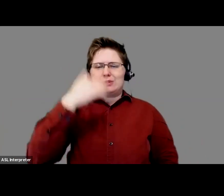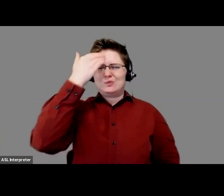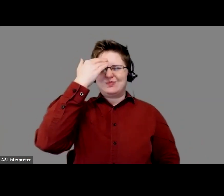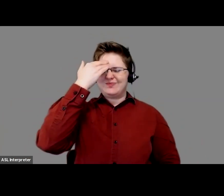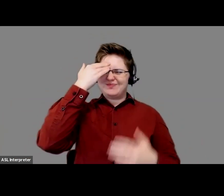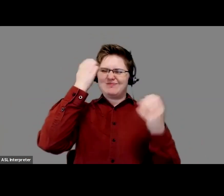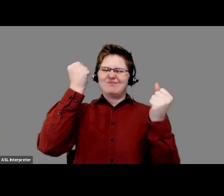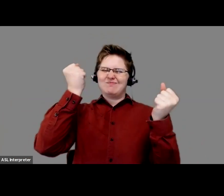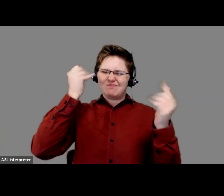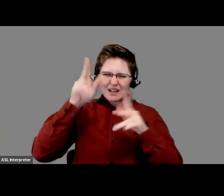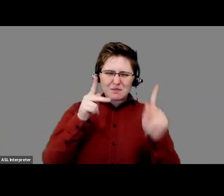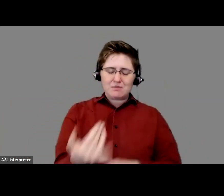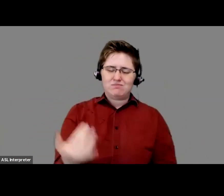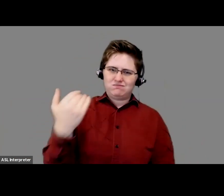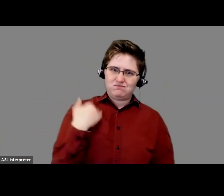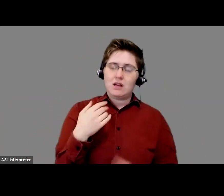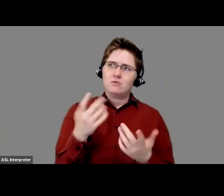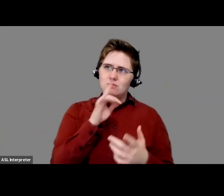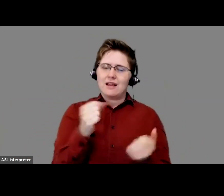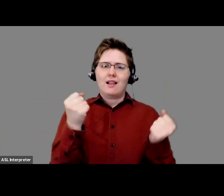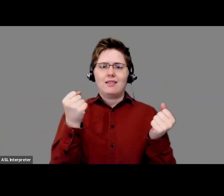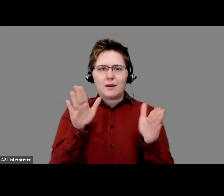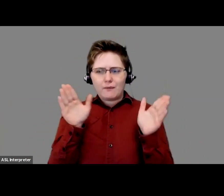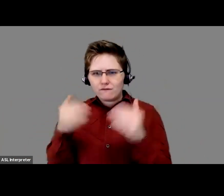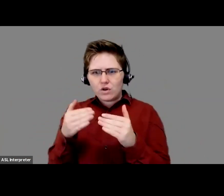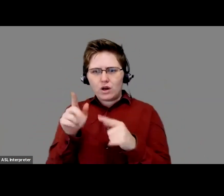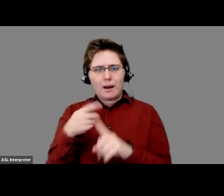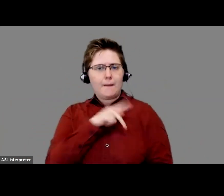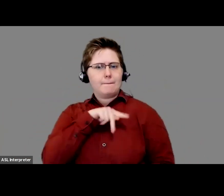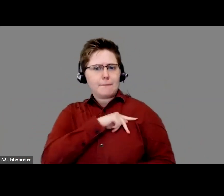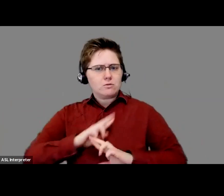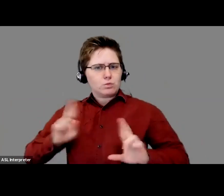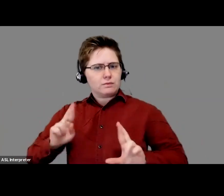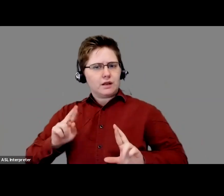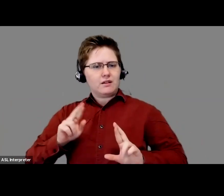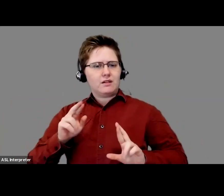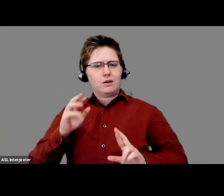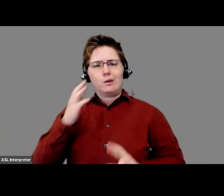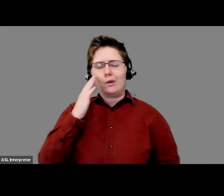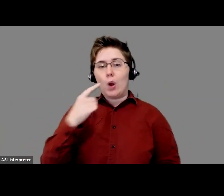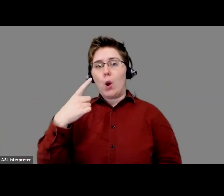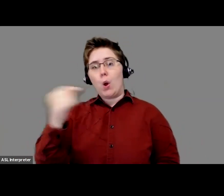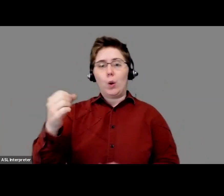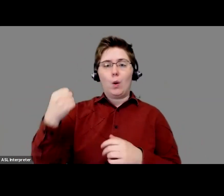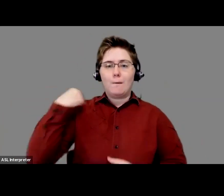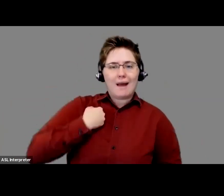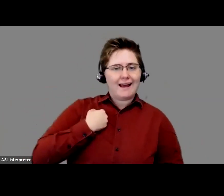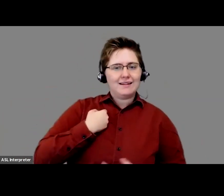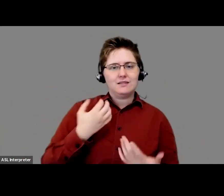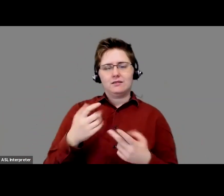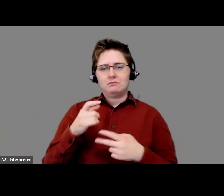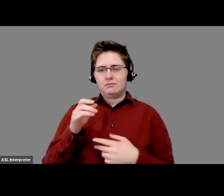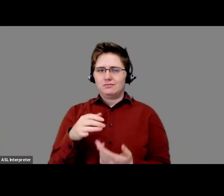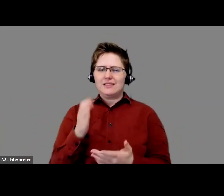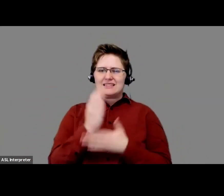and in the past, a lot has been focused on personal preparedness, on things like go bags, where some